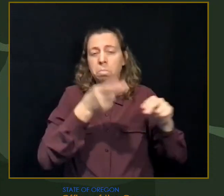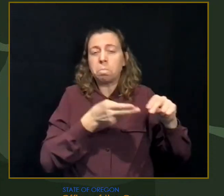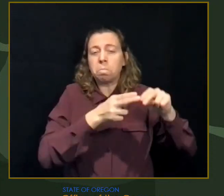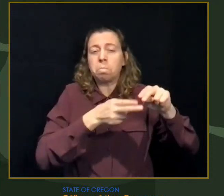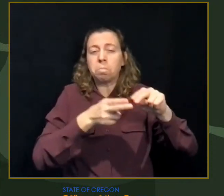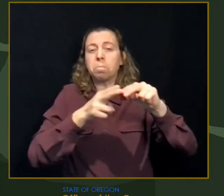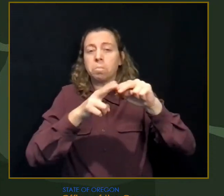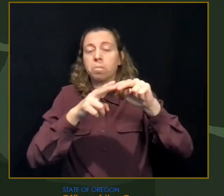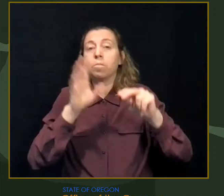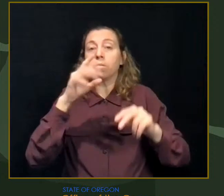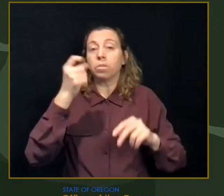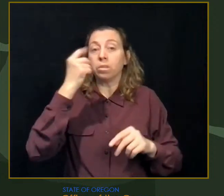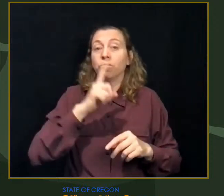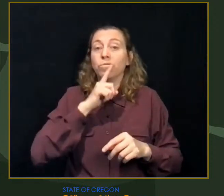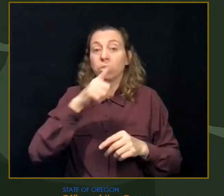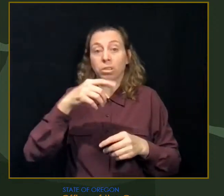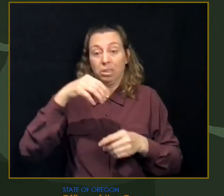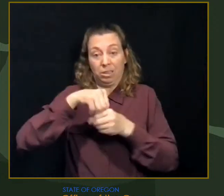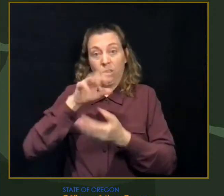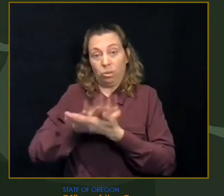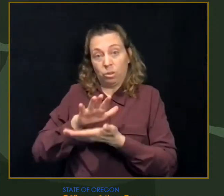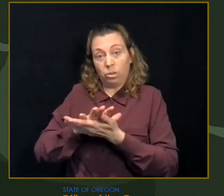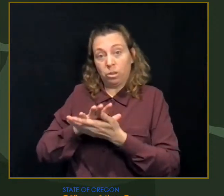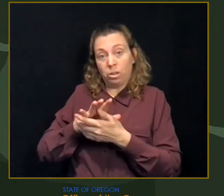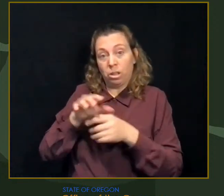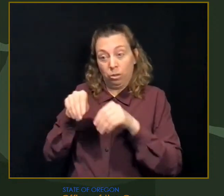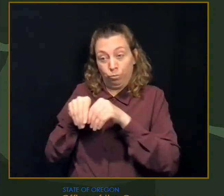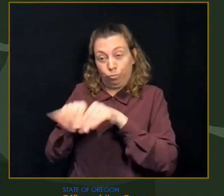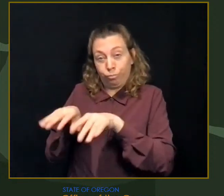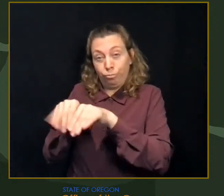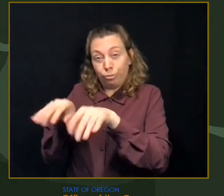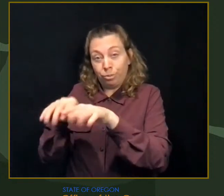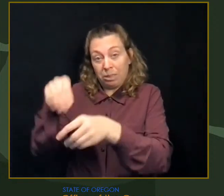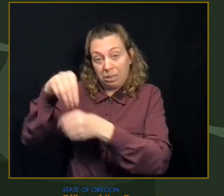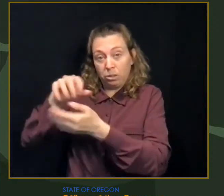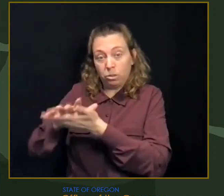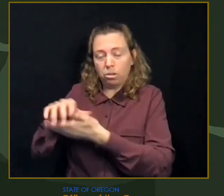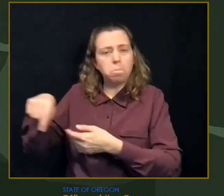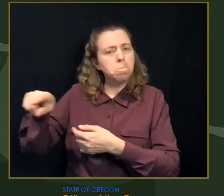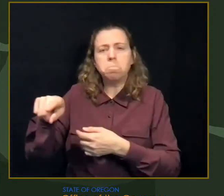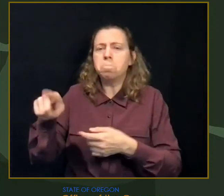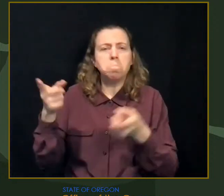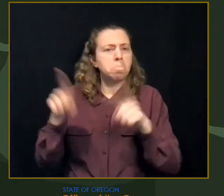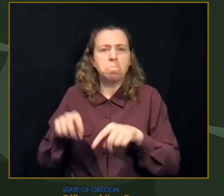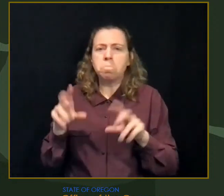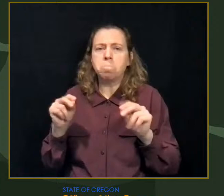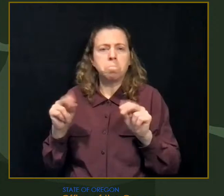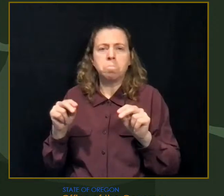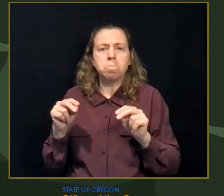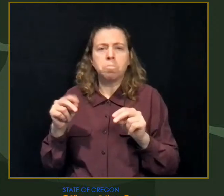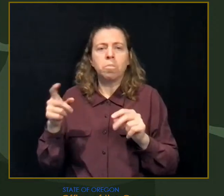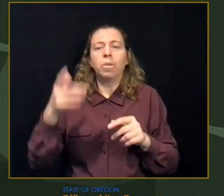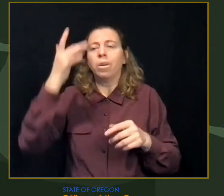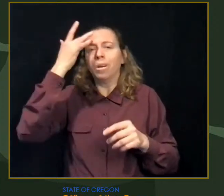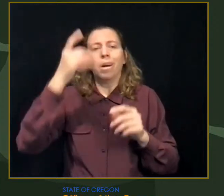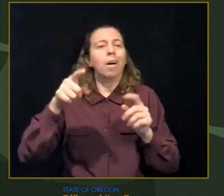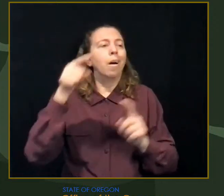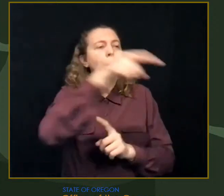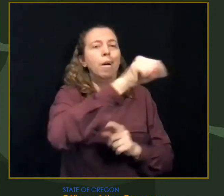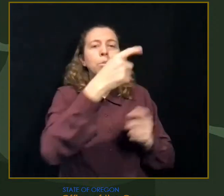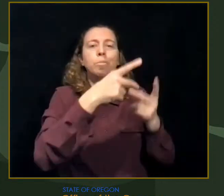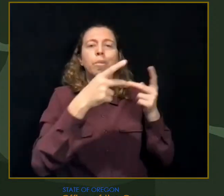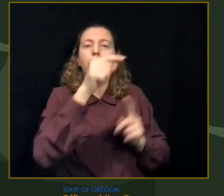schools in those controlled settings with multiple safety measures in place. I ask teachers and staff in those